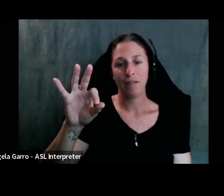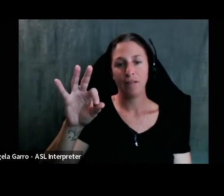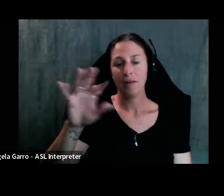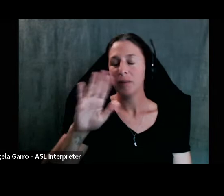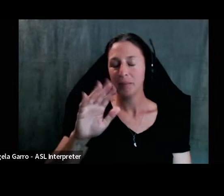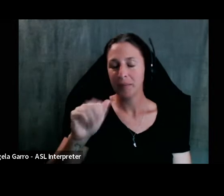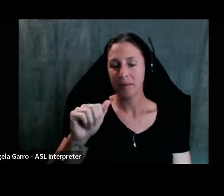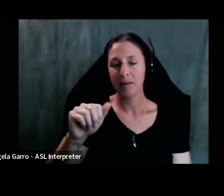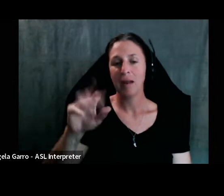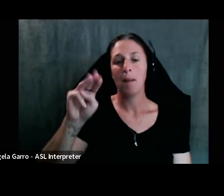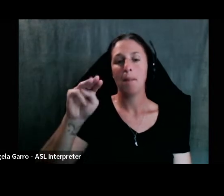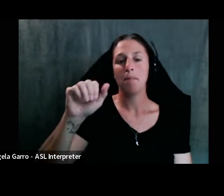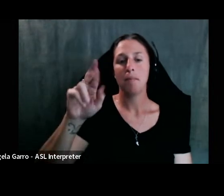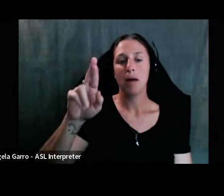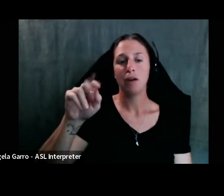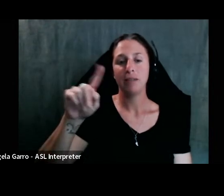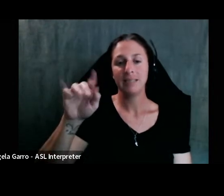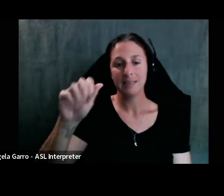Maritza Fernandez.